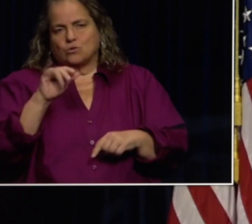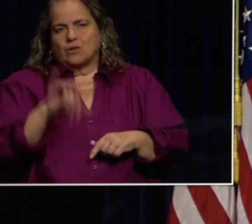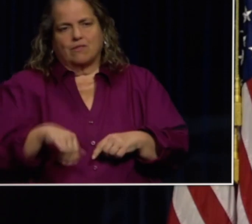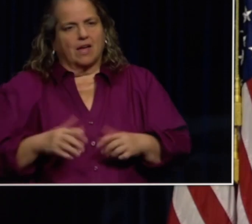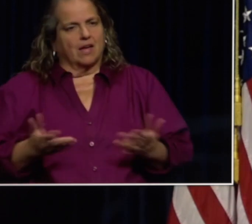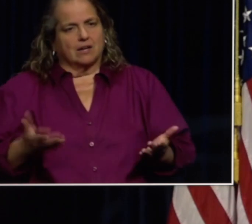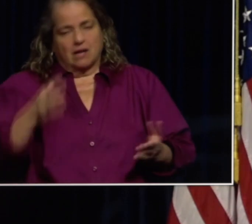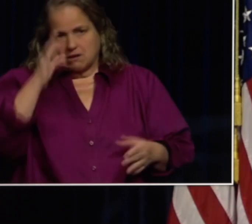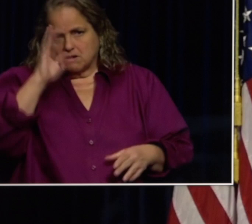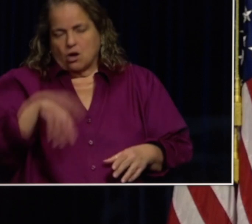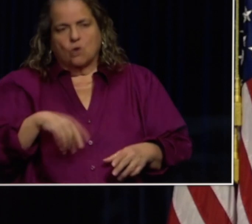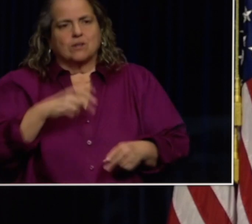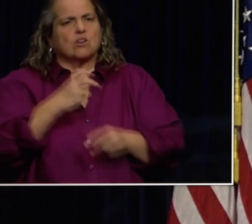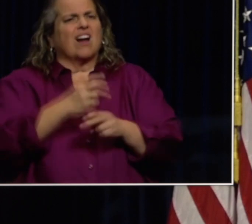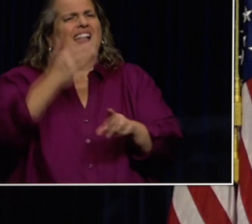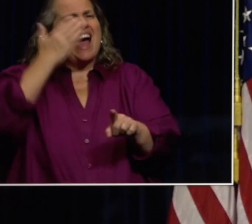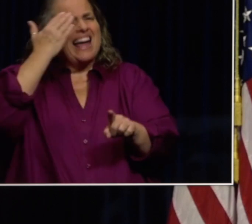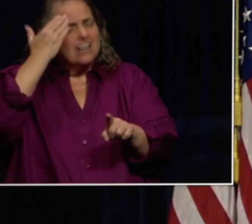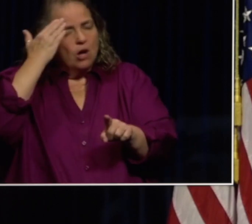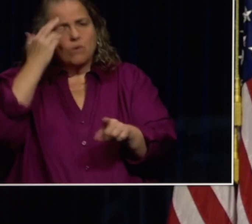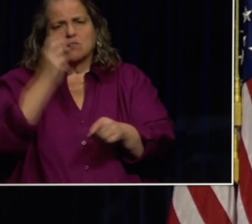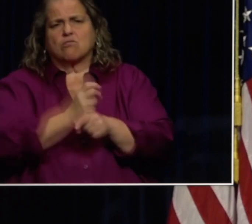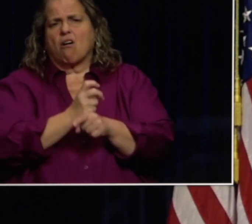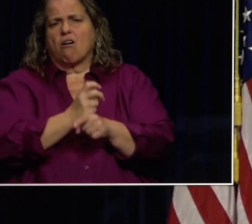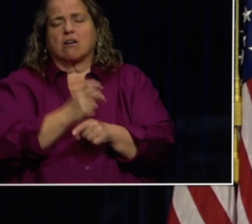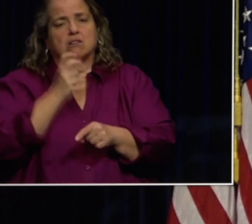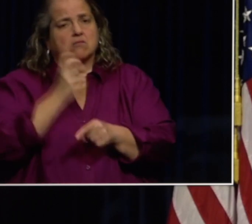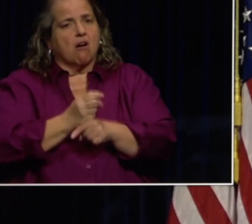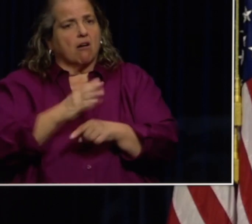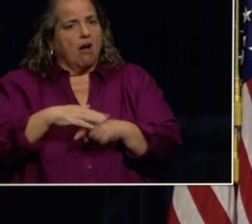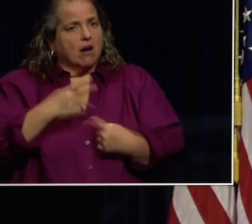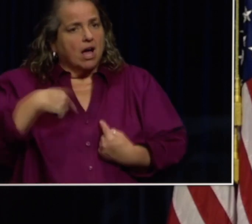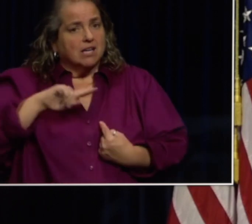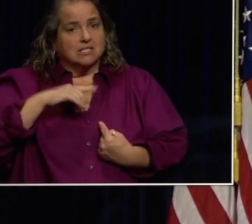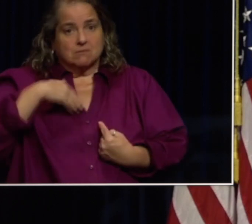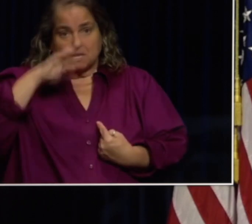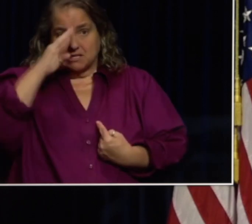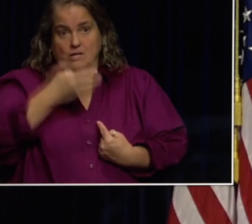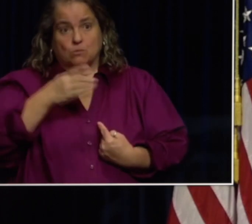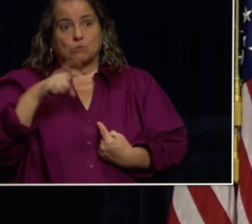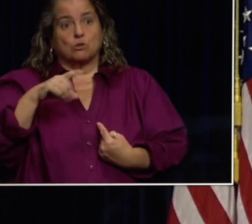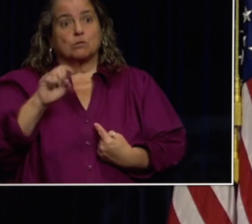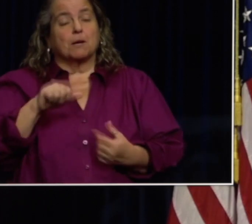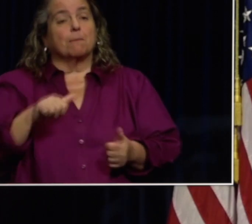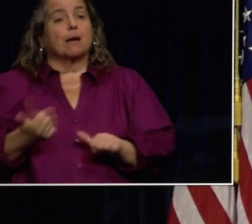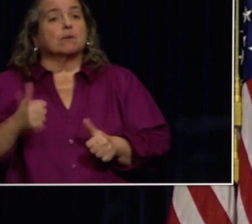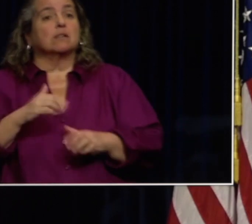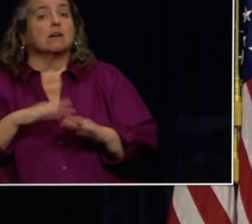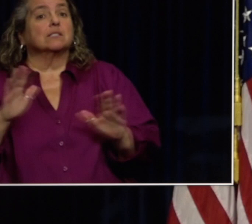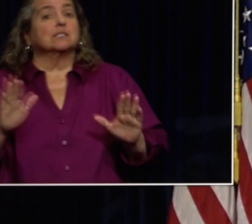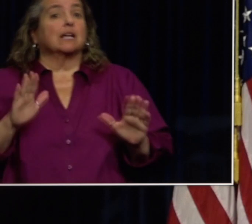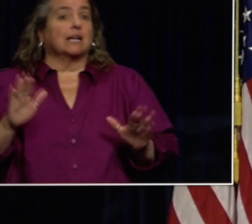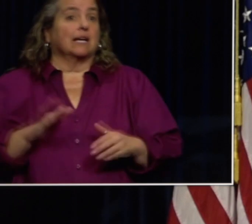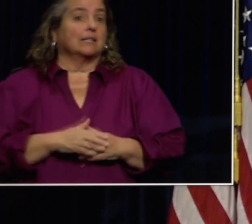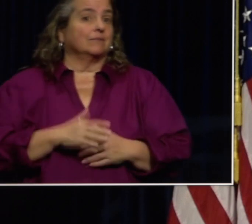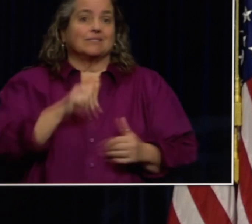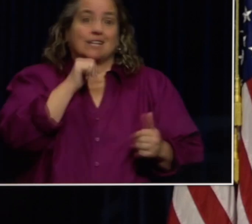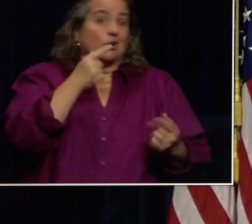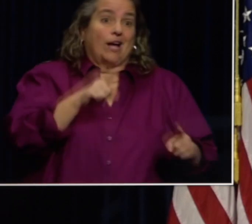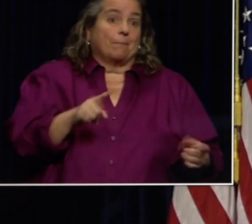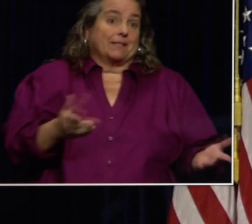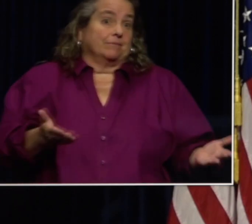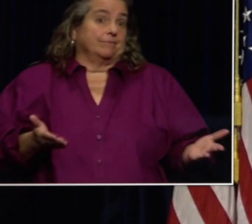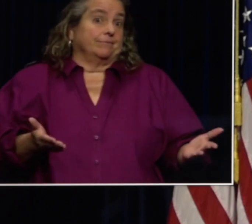eligible for another 13 weeks. The governor detailing how this is a critical time now more than ever, and that if we keep